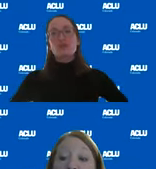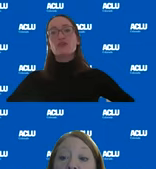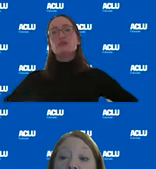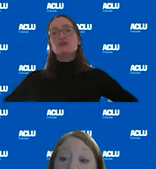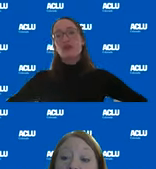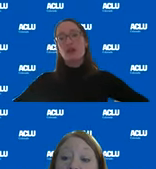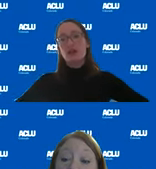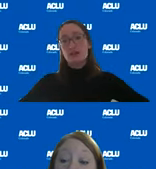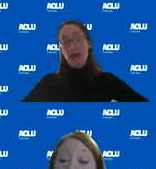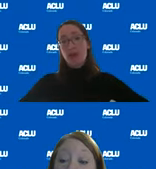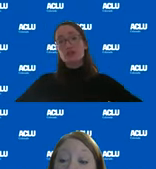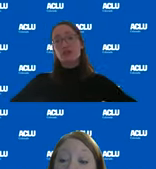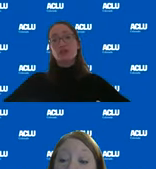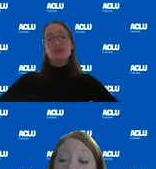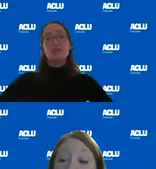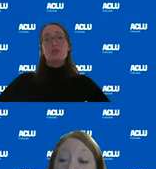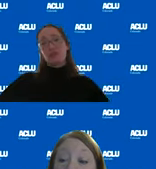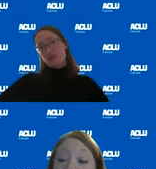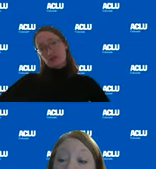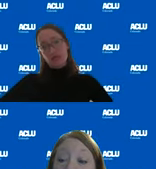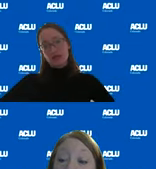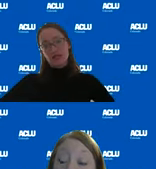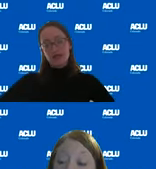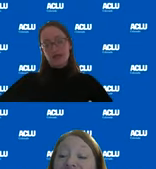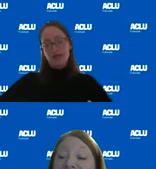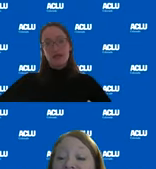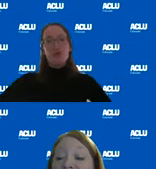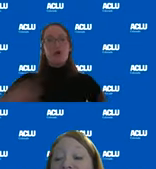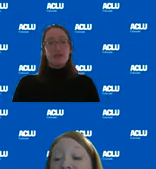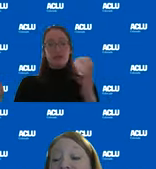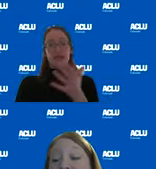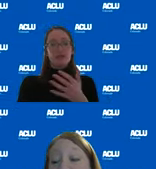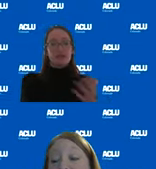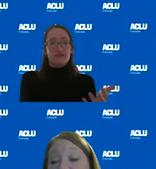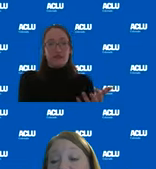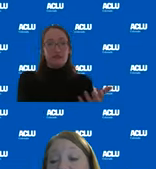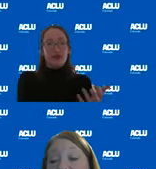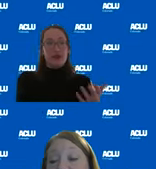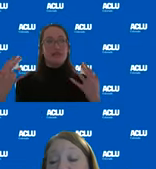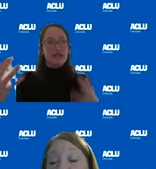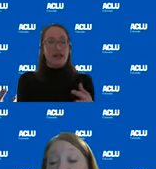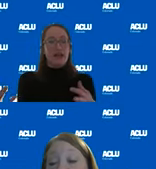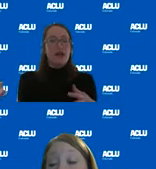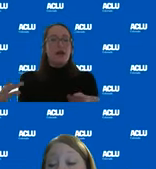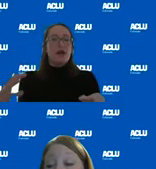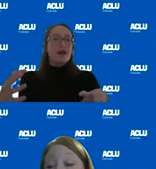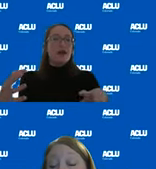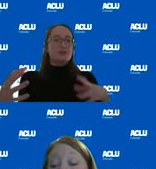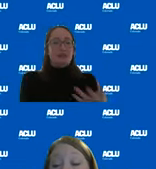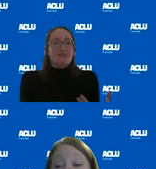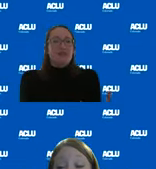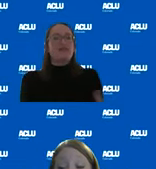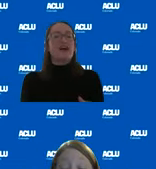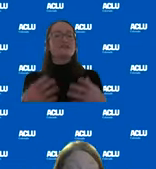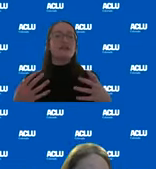they're everywhere. And most folks prefer the drop box because, well, like you said, they're everywhere. And again, I was